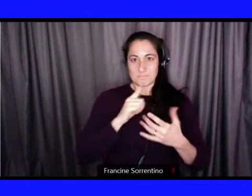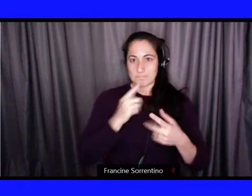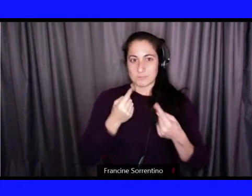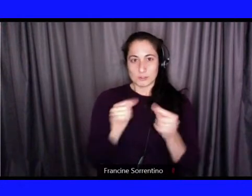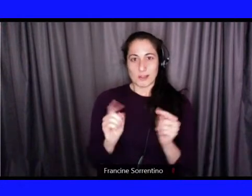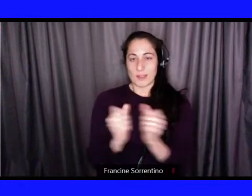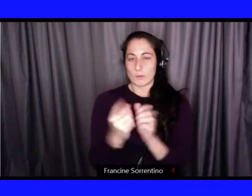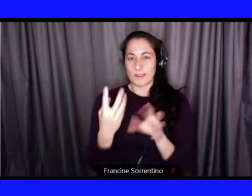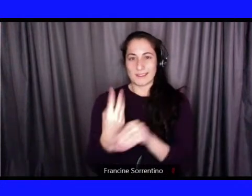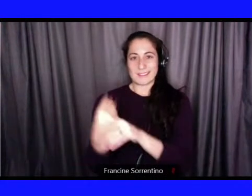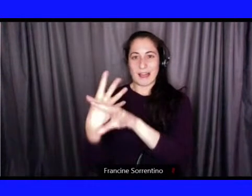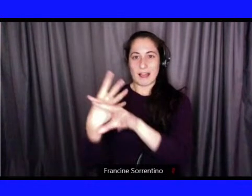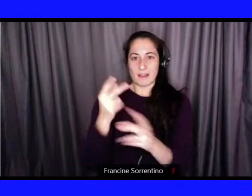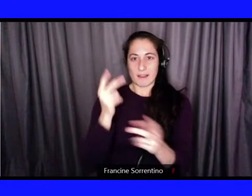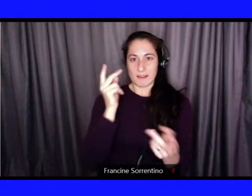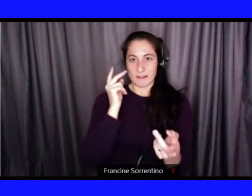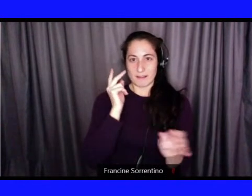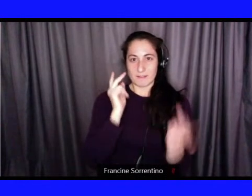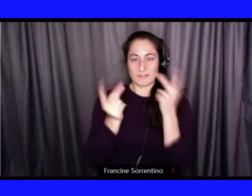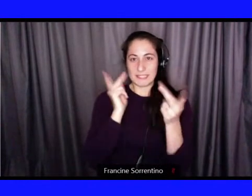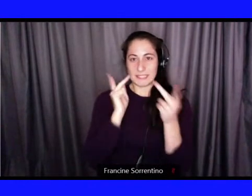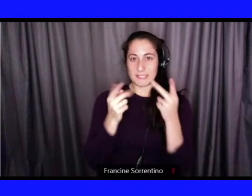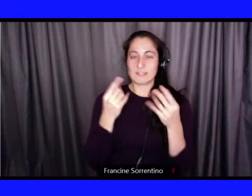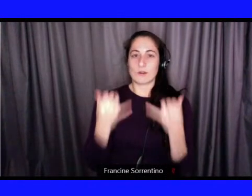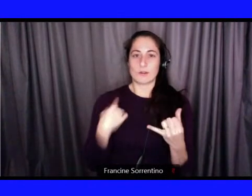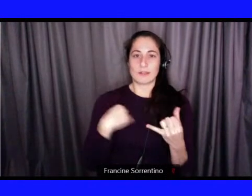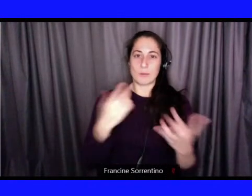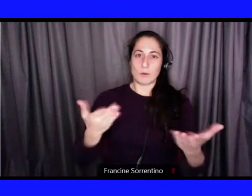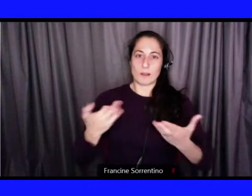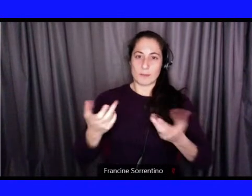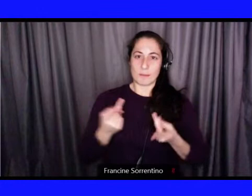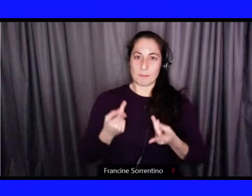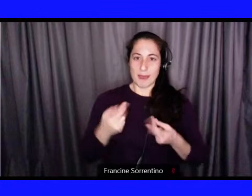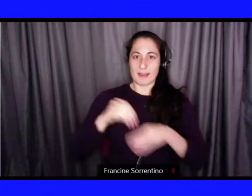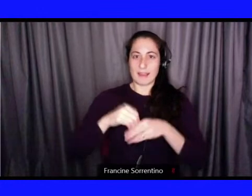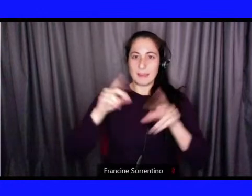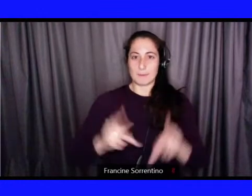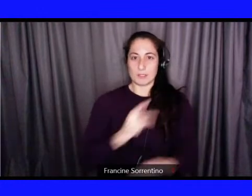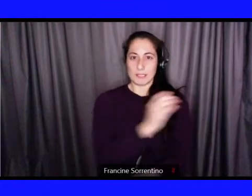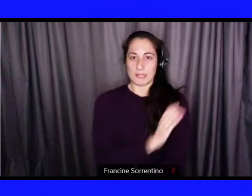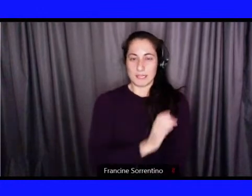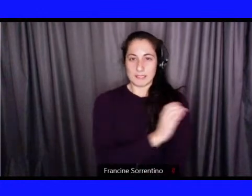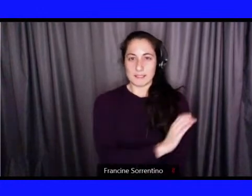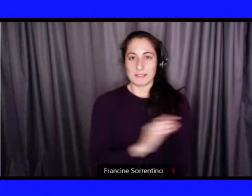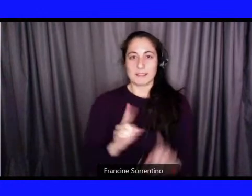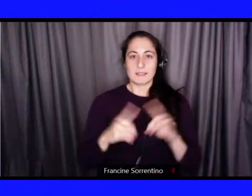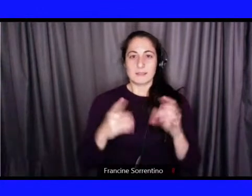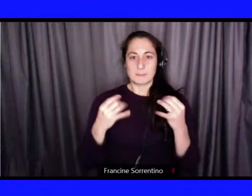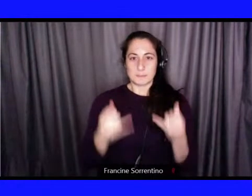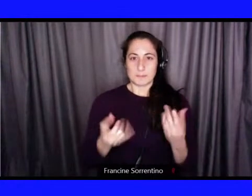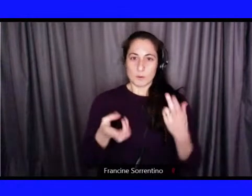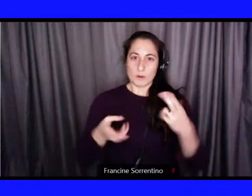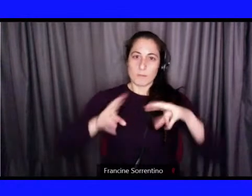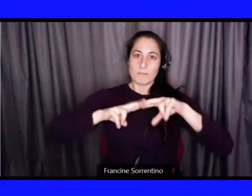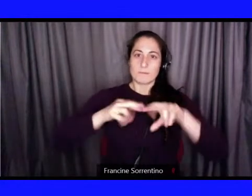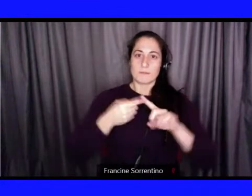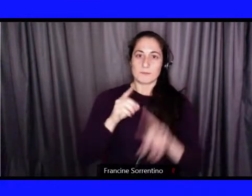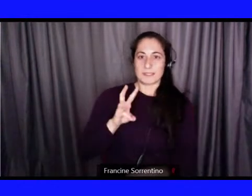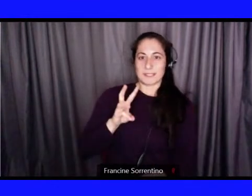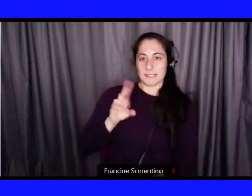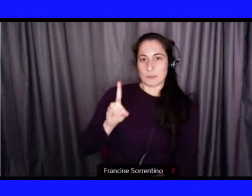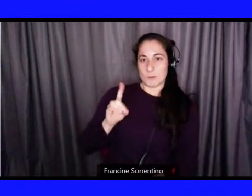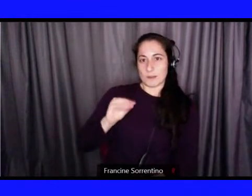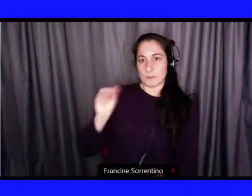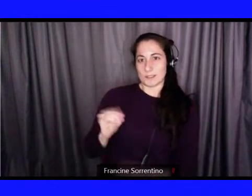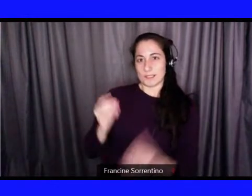from 64.96. The target was 66.3. On the outpatient ambulatory side, recommend provider